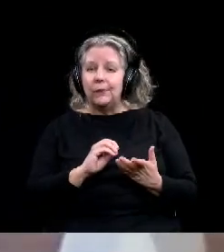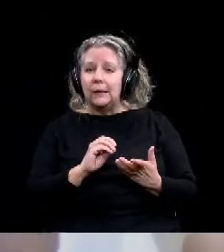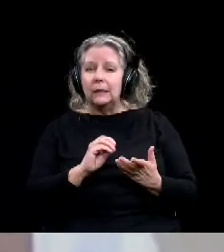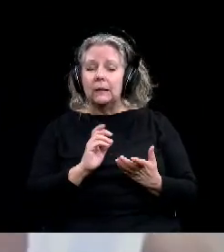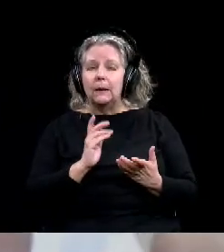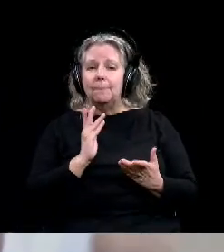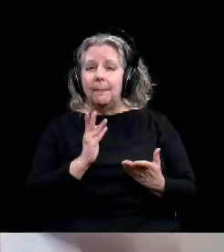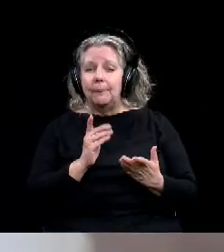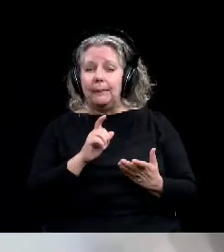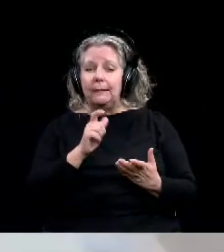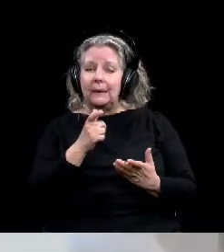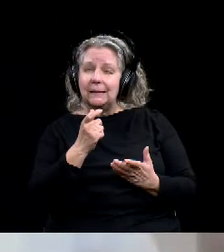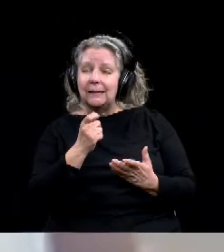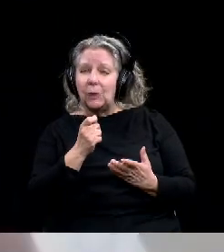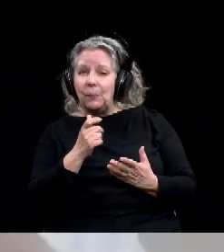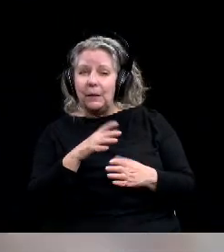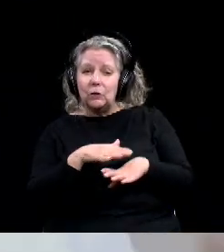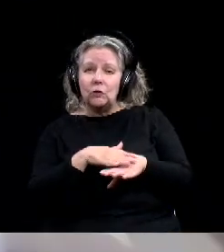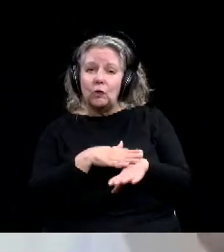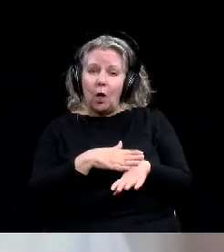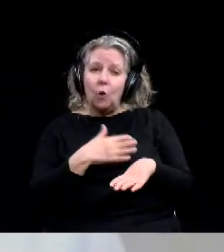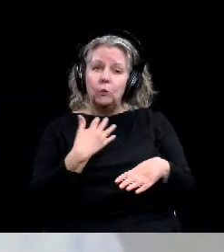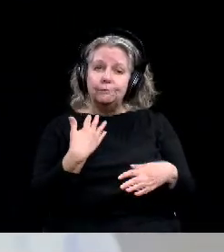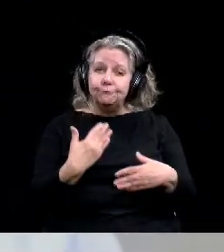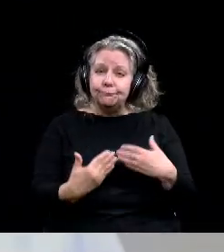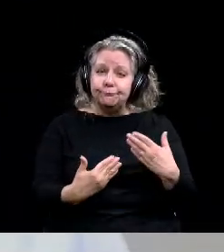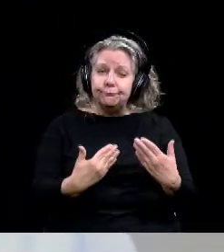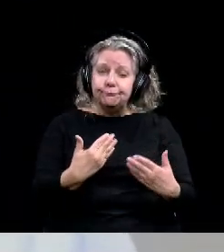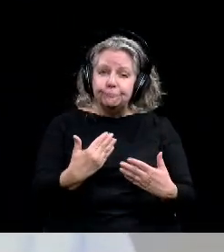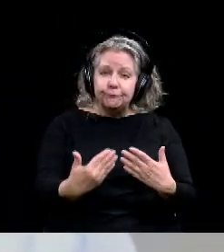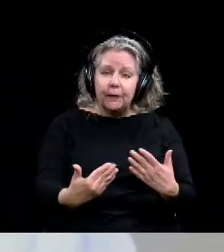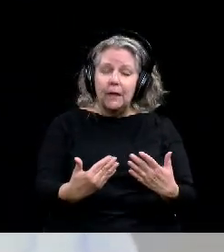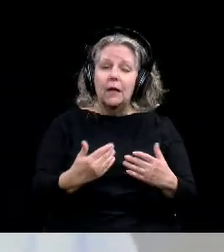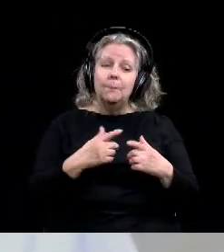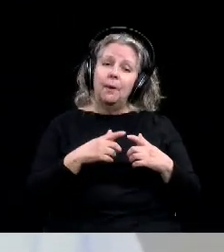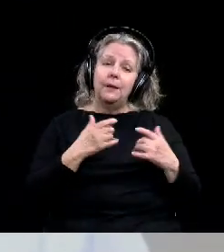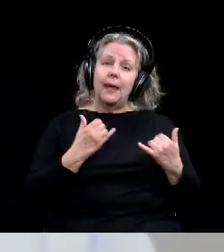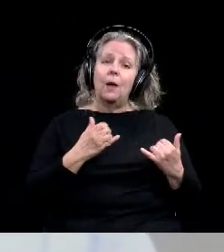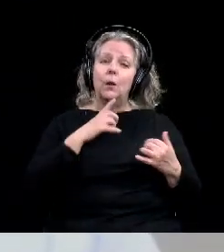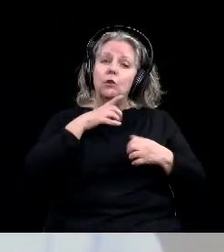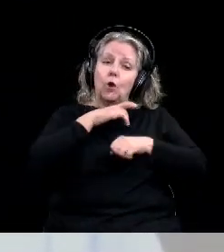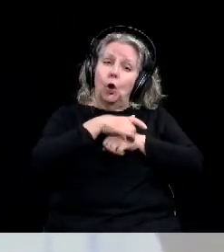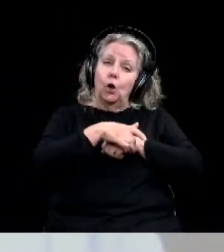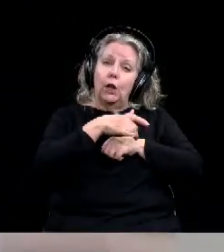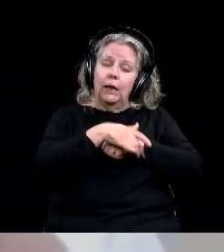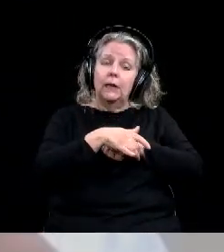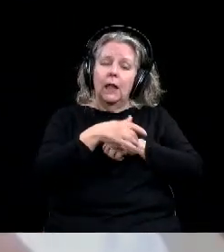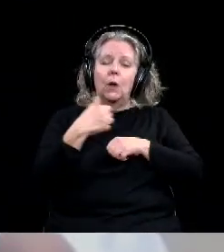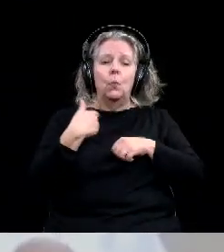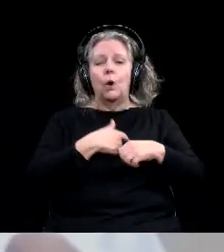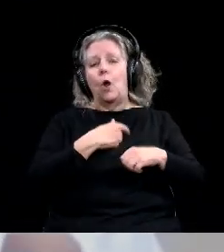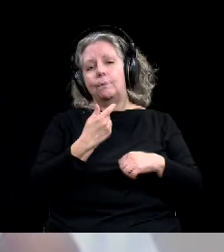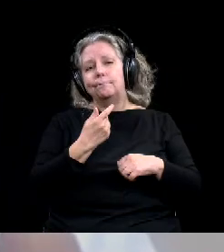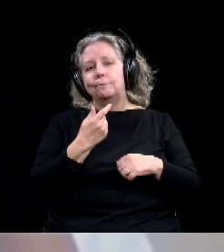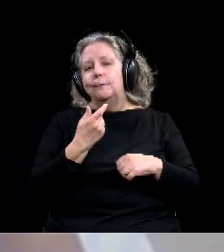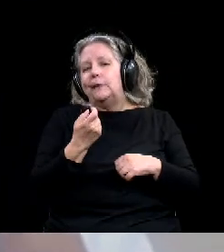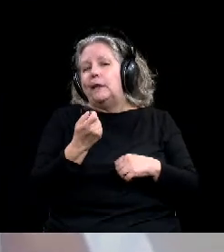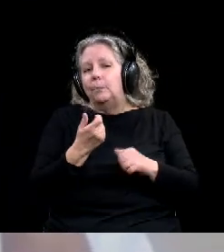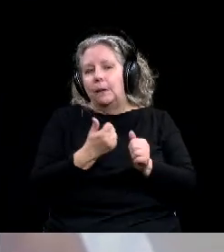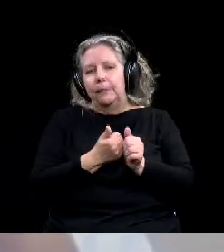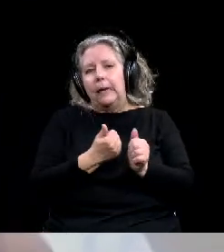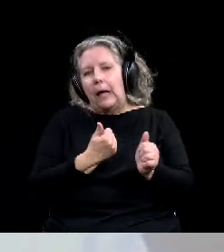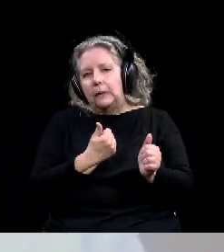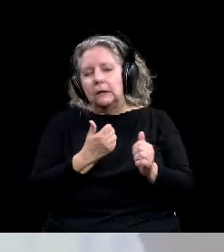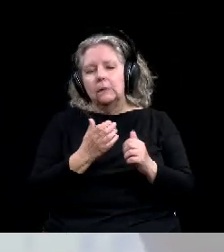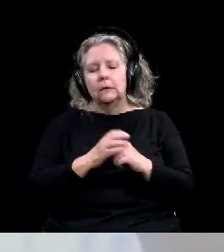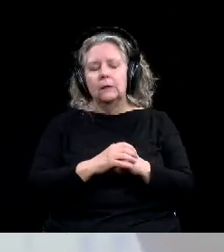lagging behind just a little bit, not a lot. So I think the premise of the question, whether the slowness of our